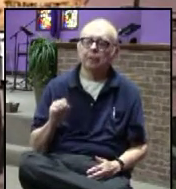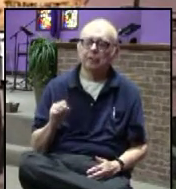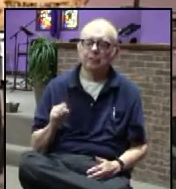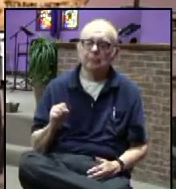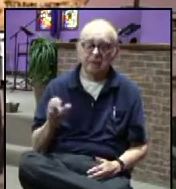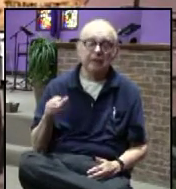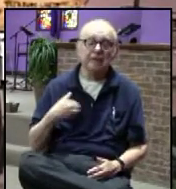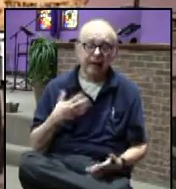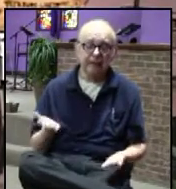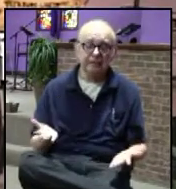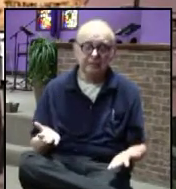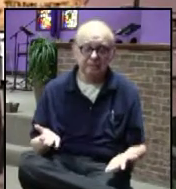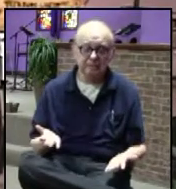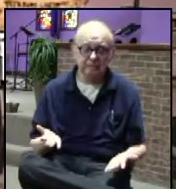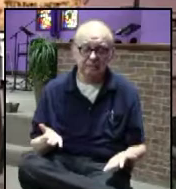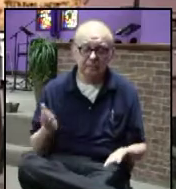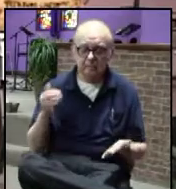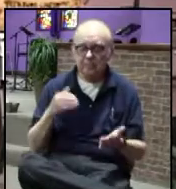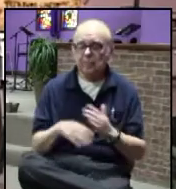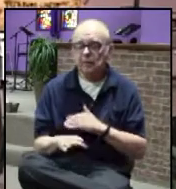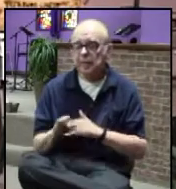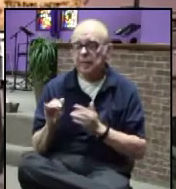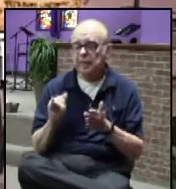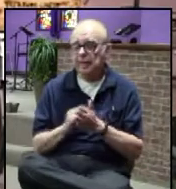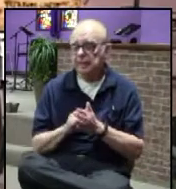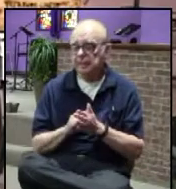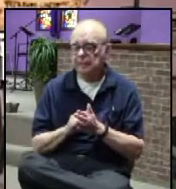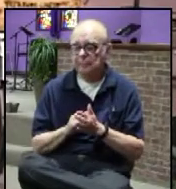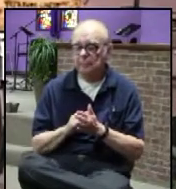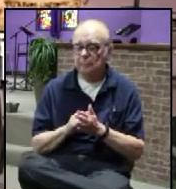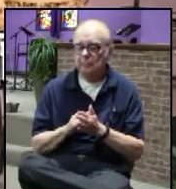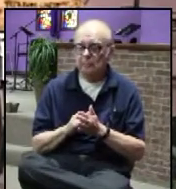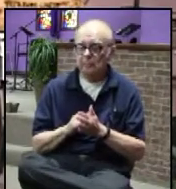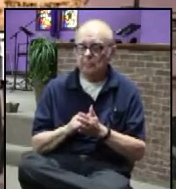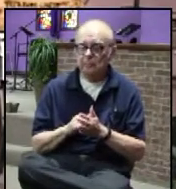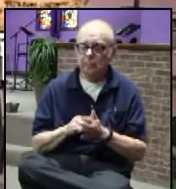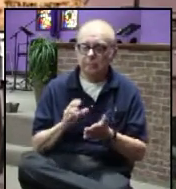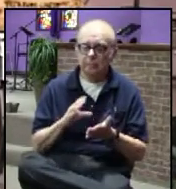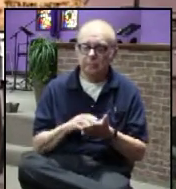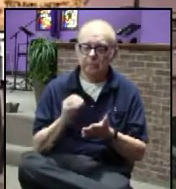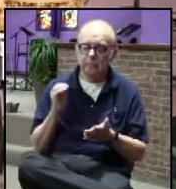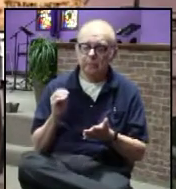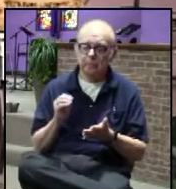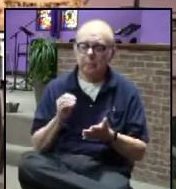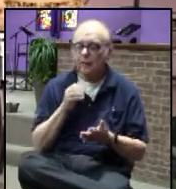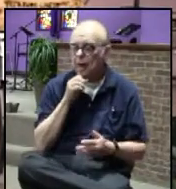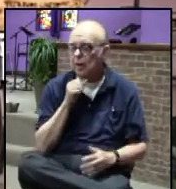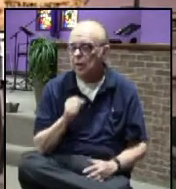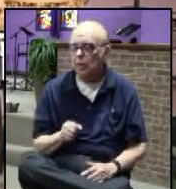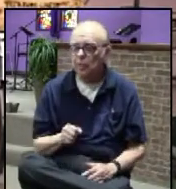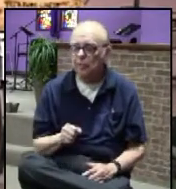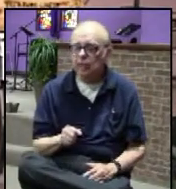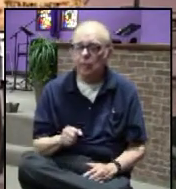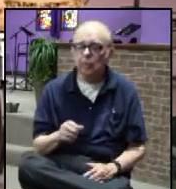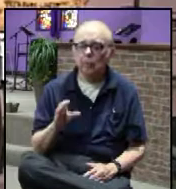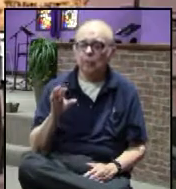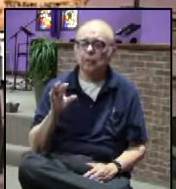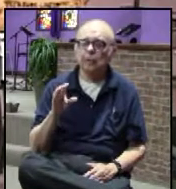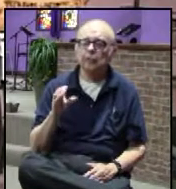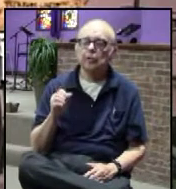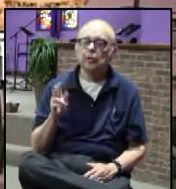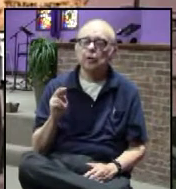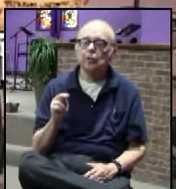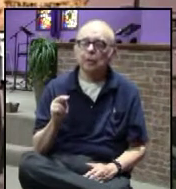that they had. And in that change purse, you found an antique coin.